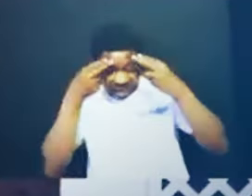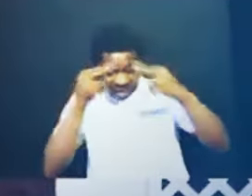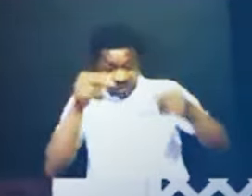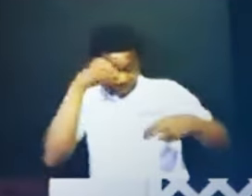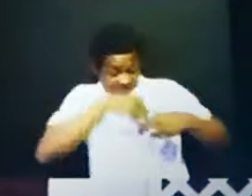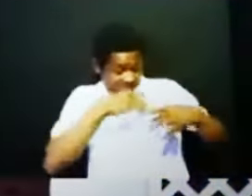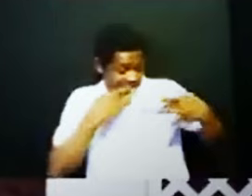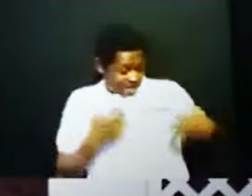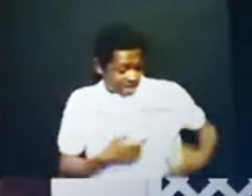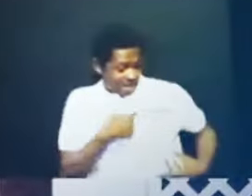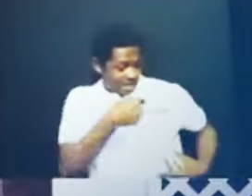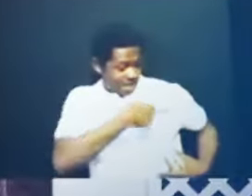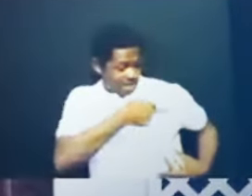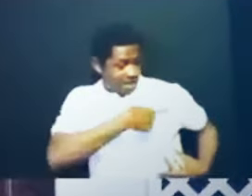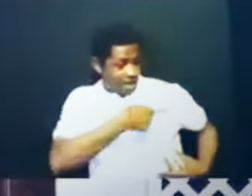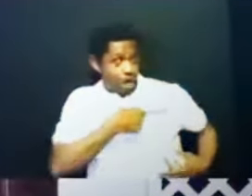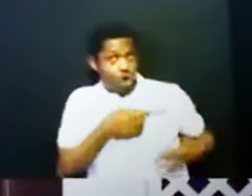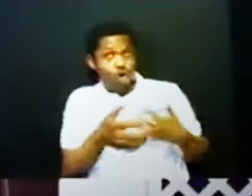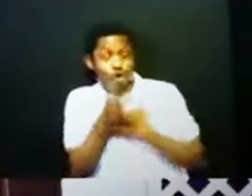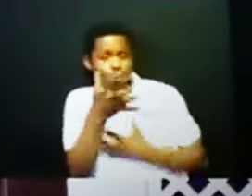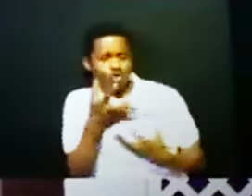hearts.